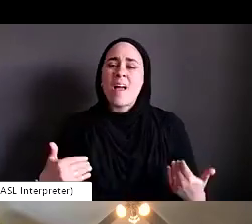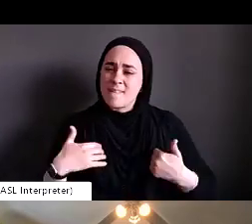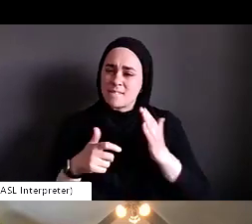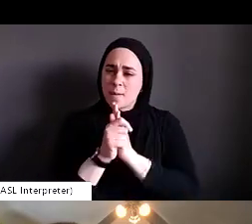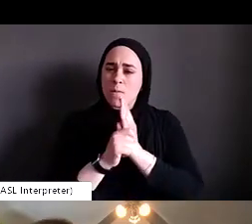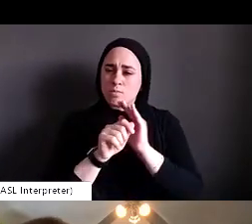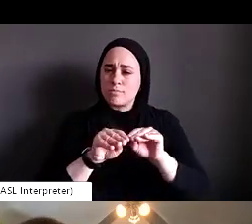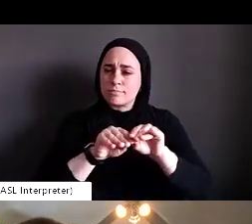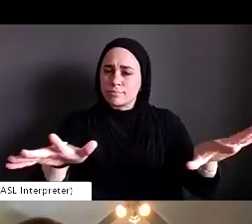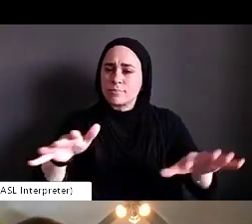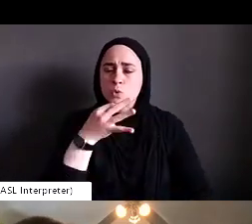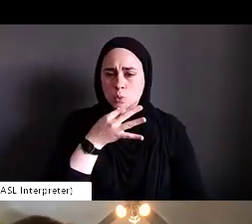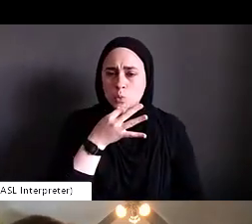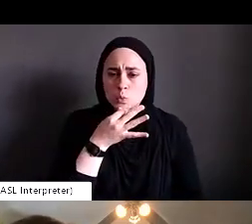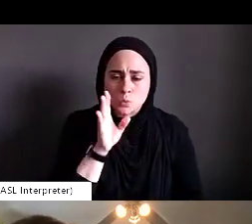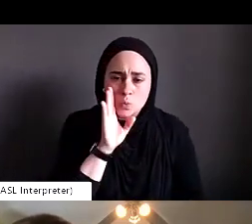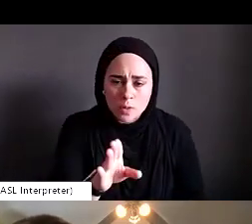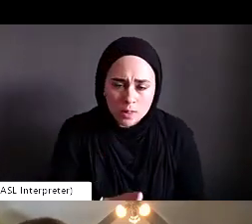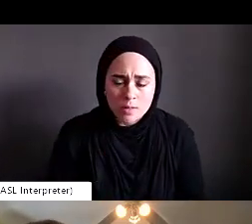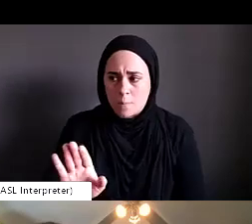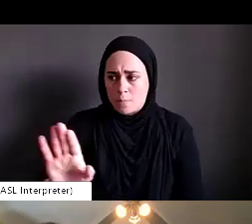very shortly.